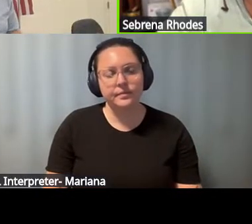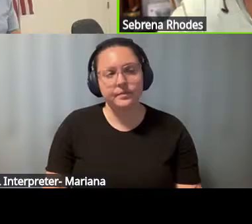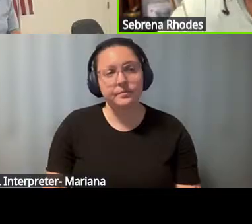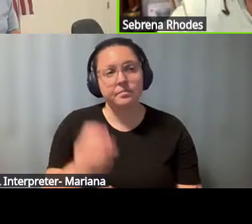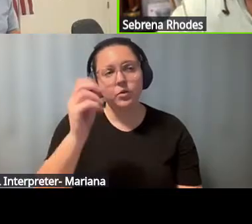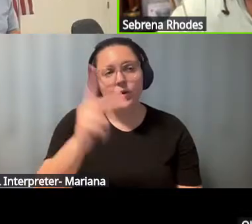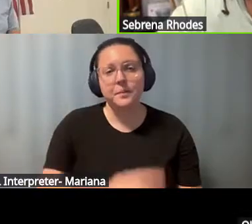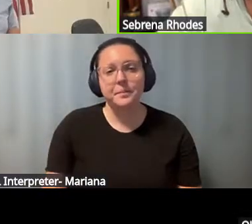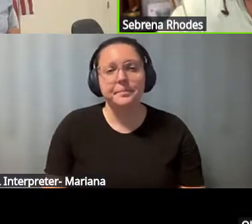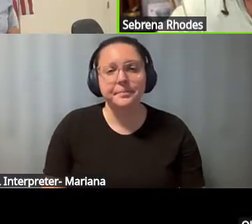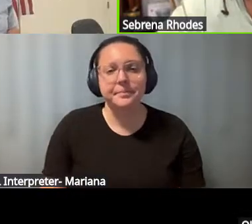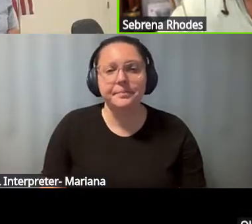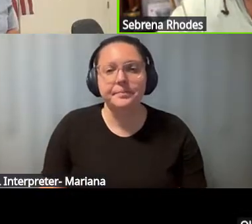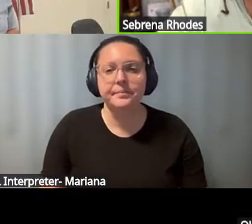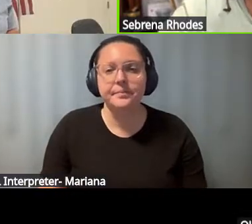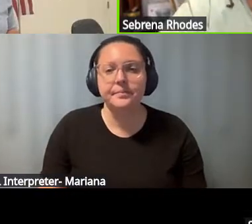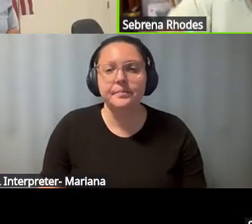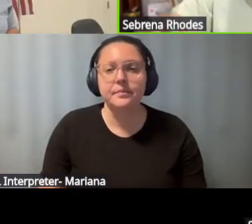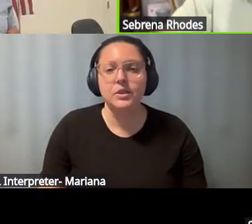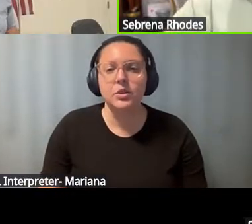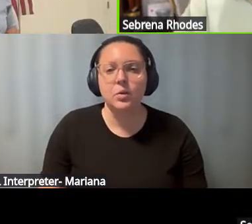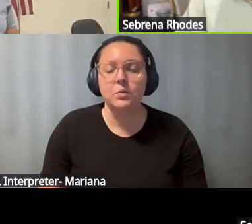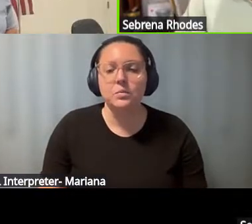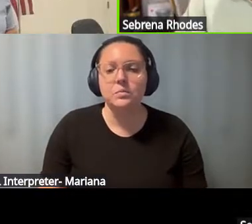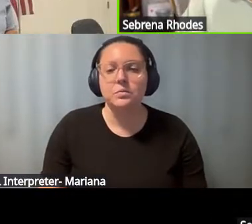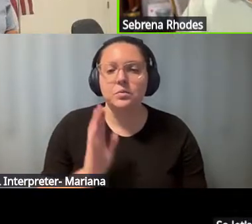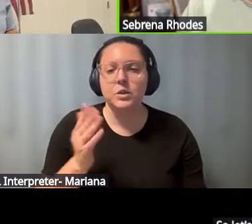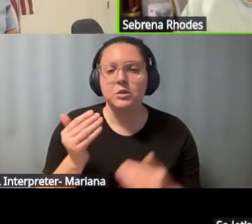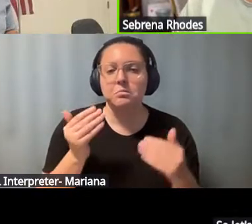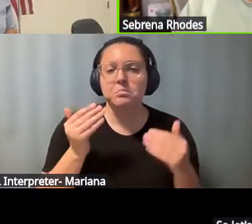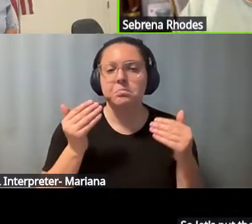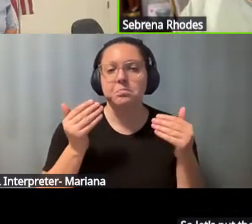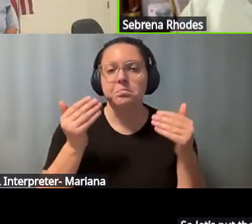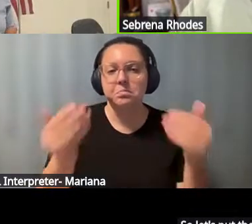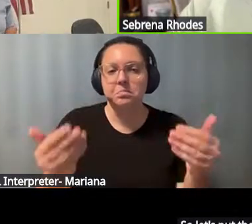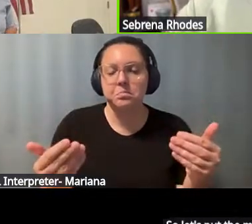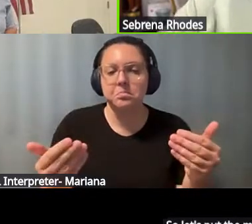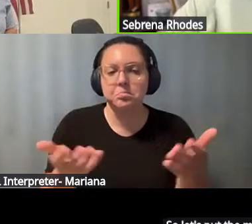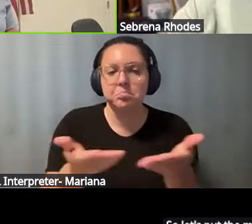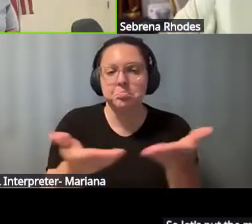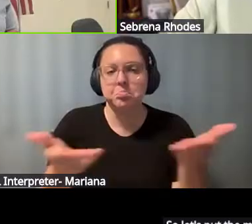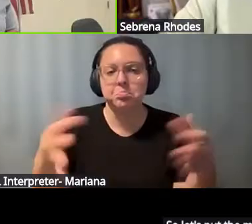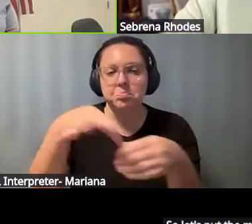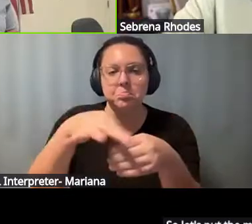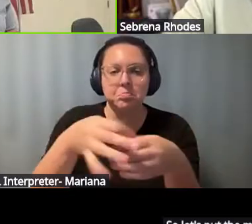okay. So let's put the motion on the floor.